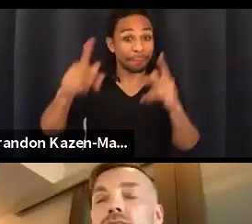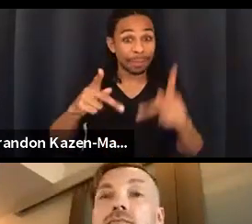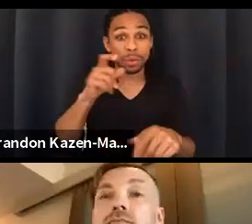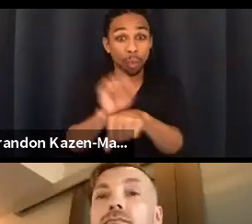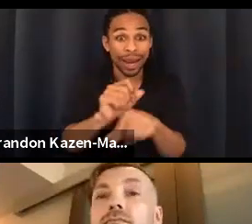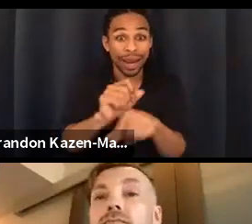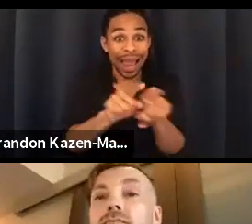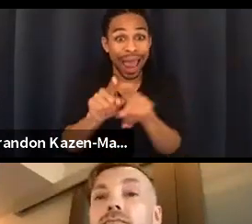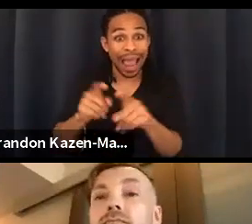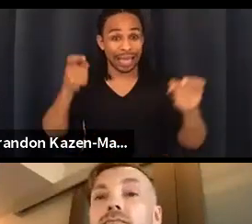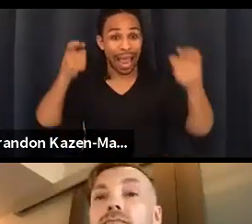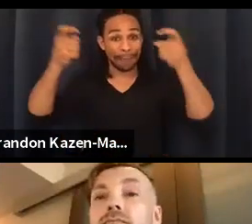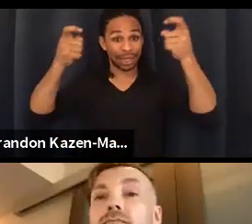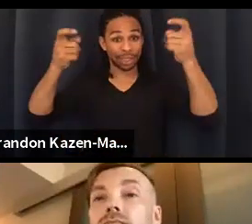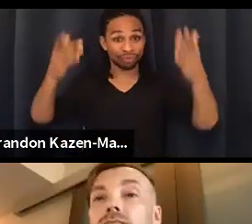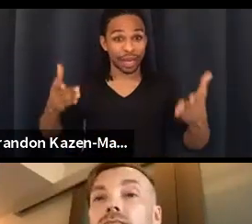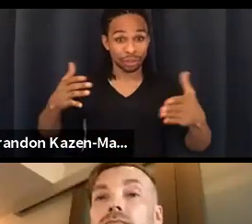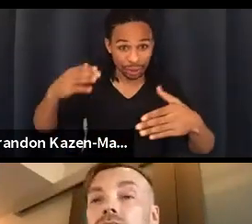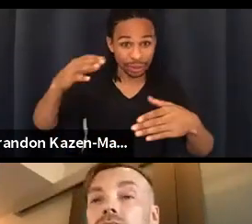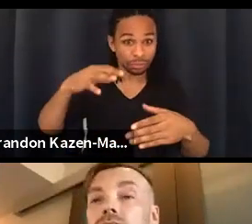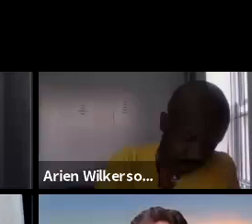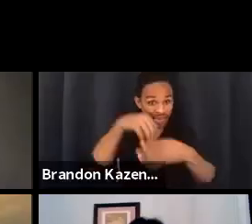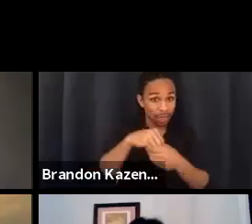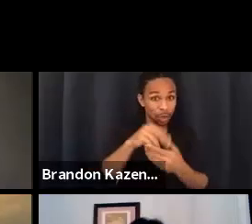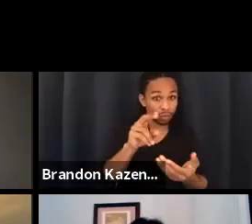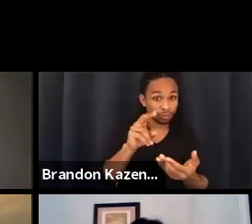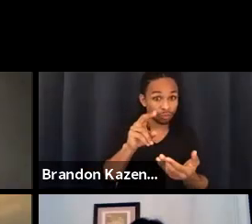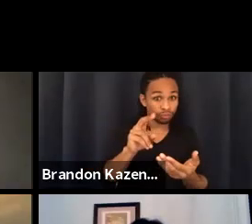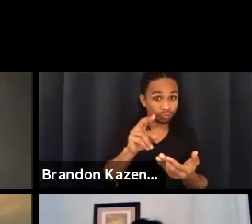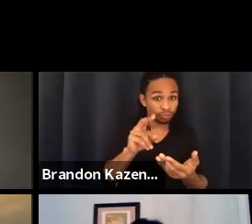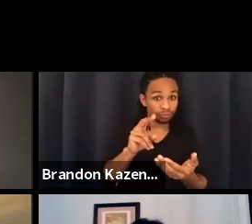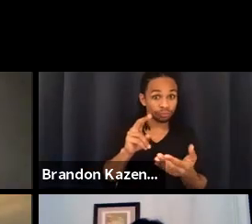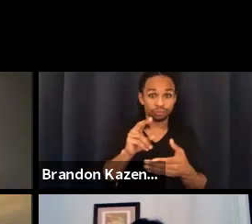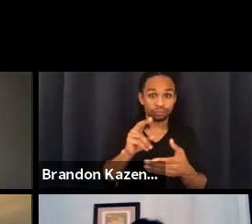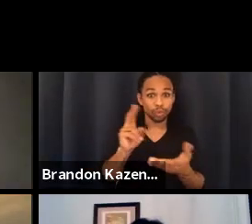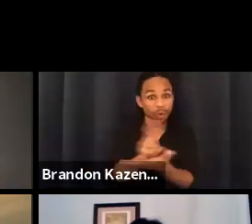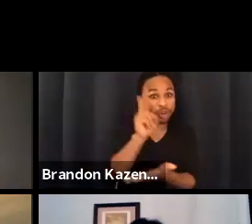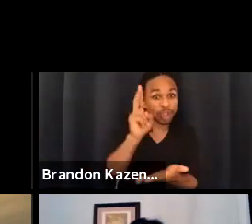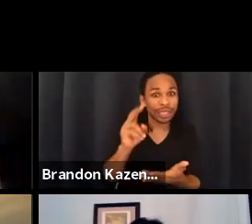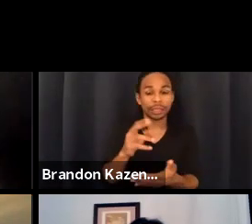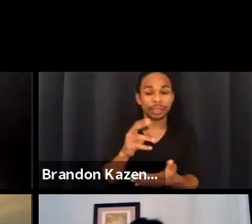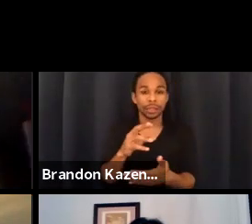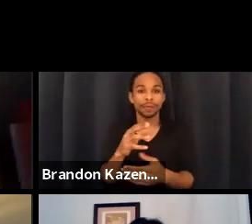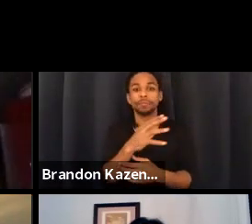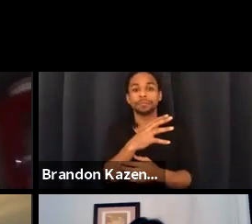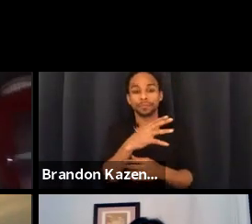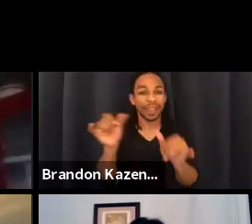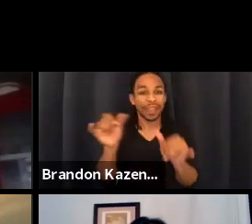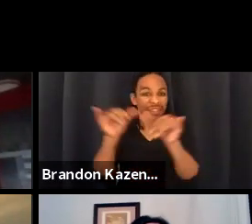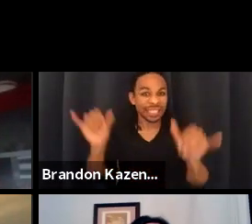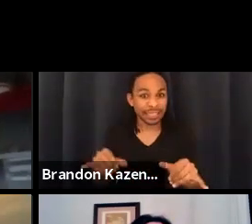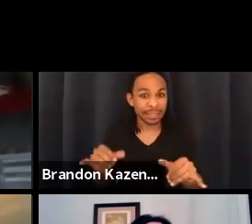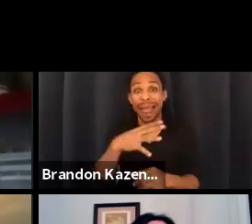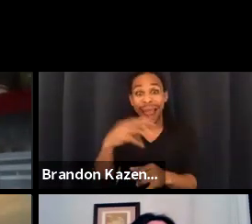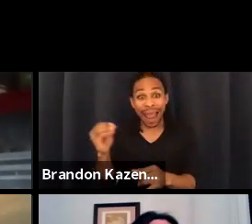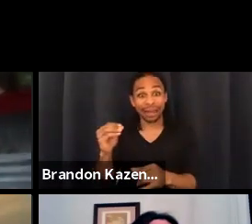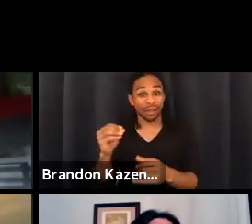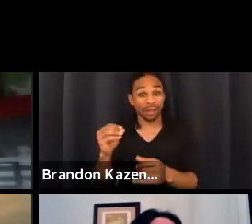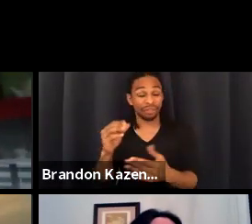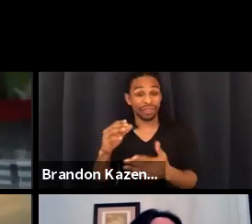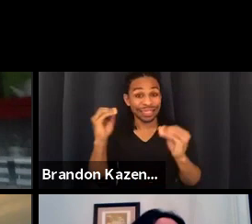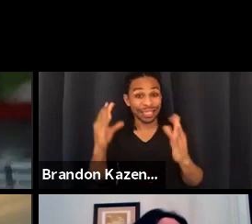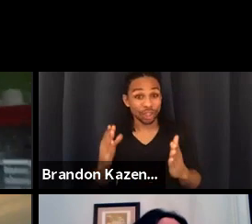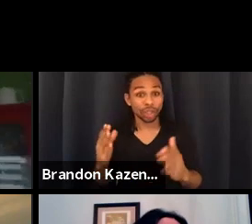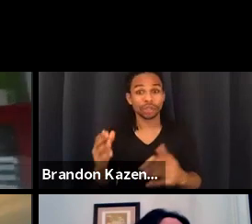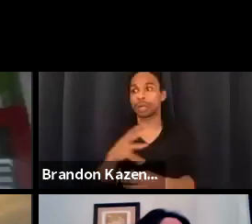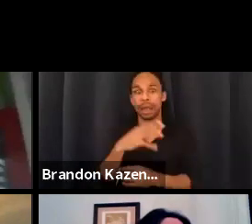these conversations, but the students and the dance educators that are also in those systems, they too are part of the